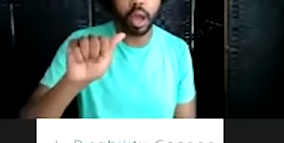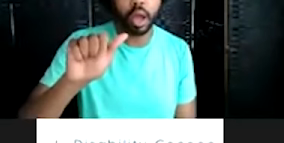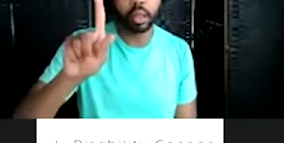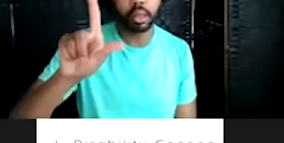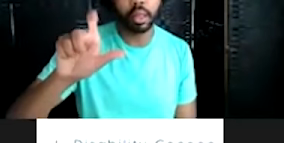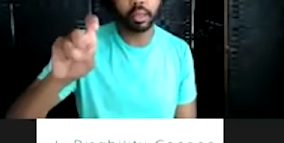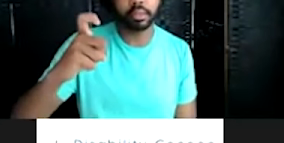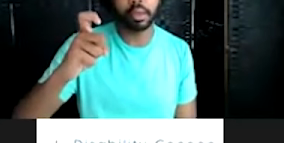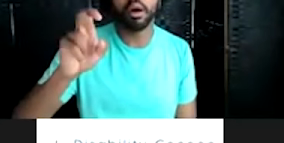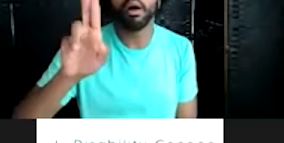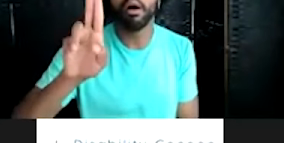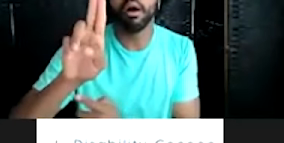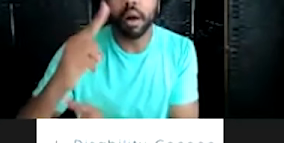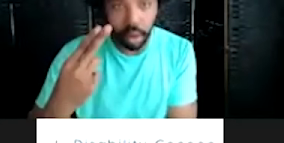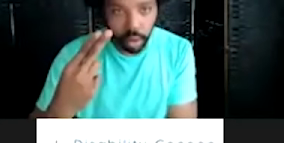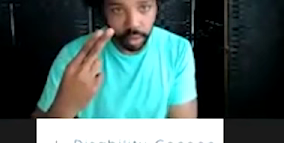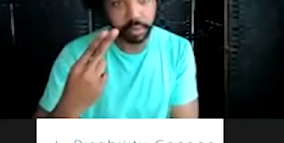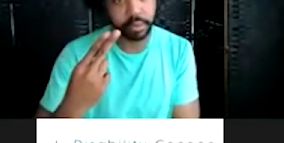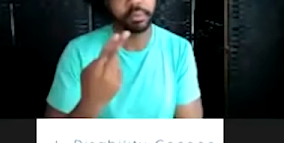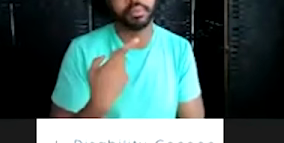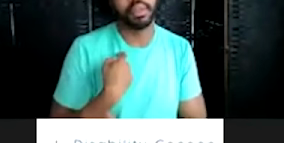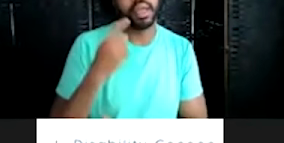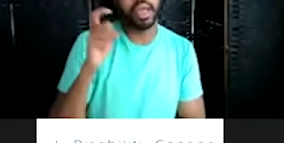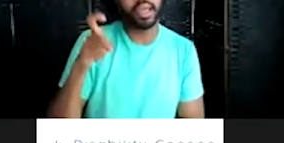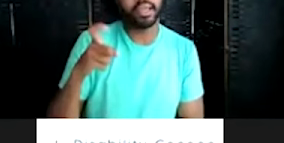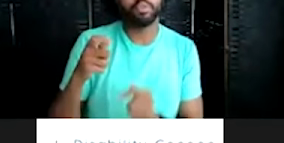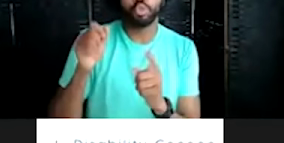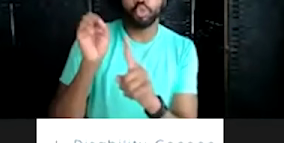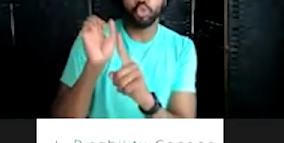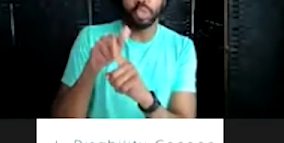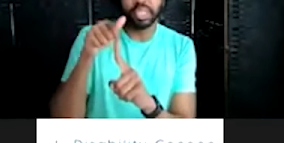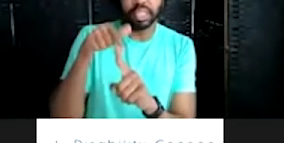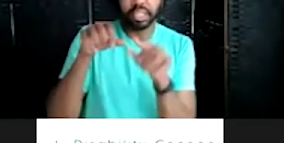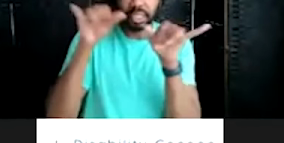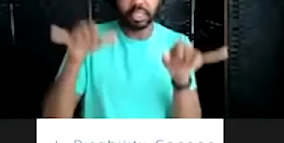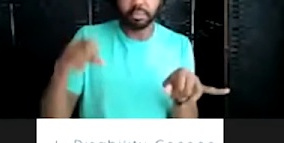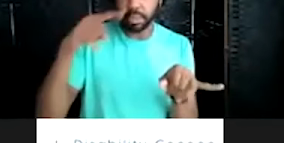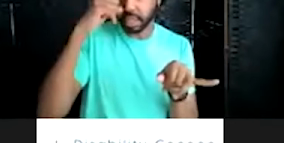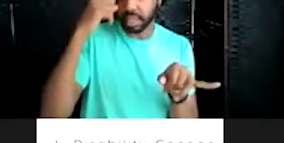I had to trick it because it wasn't quite grasping